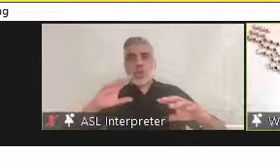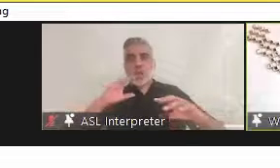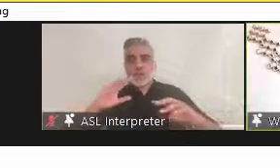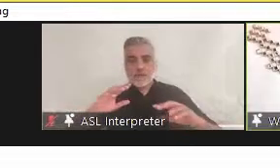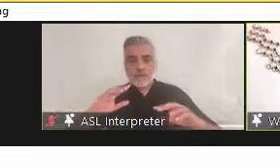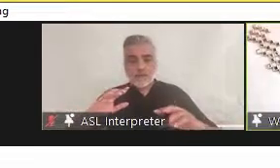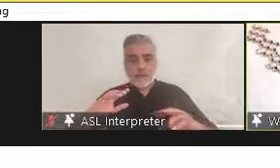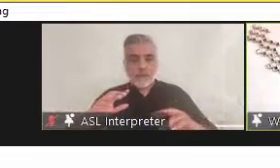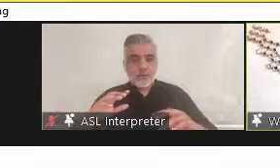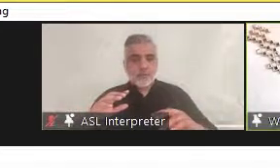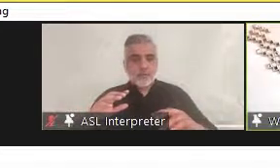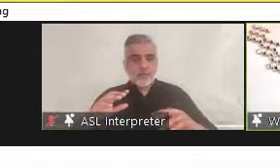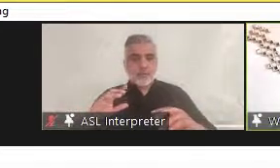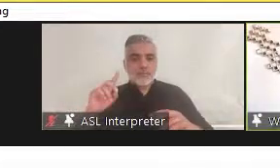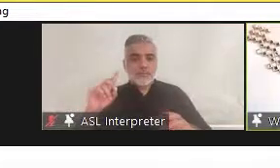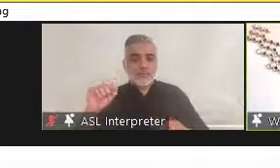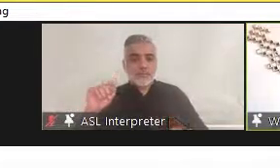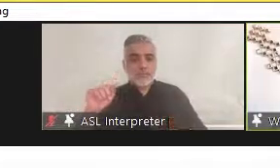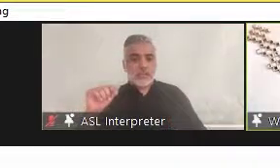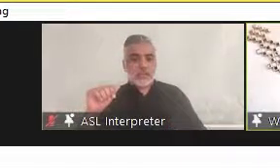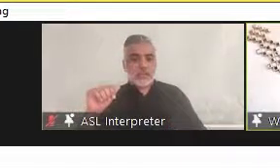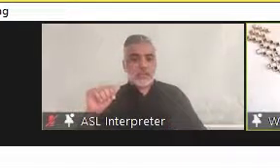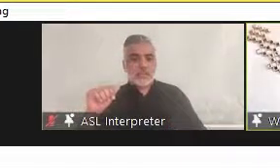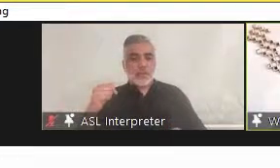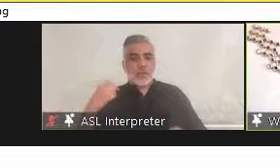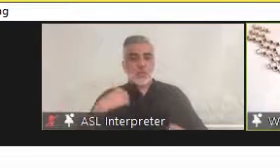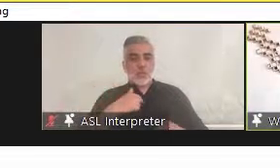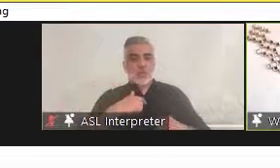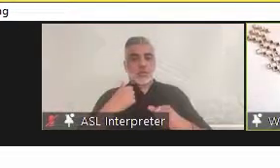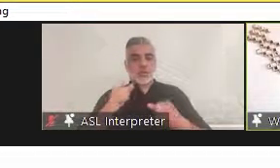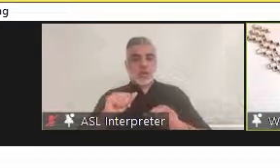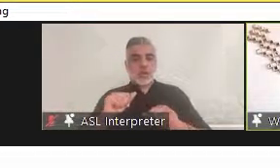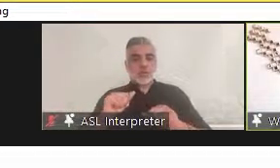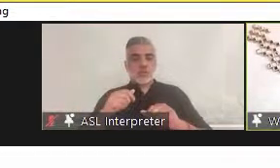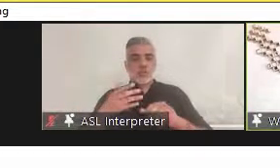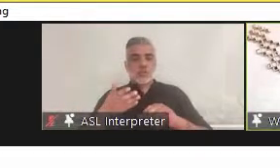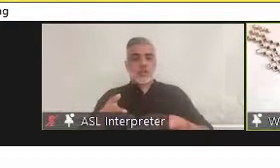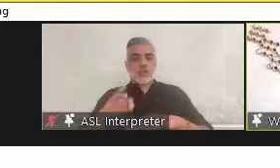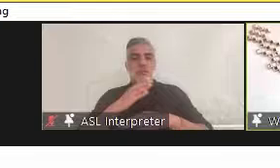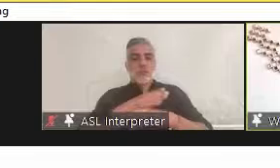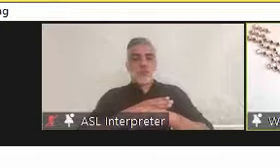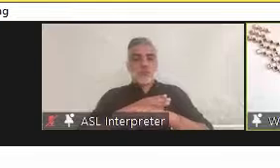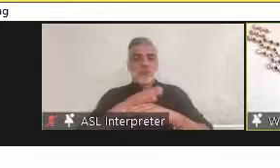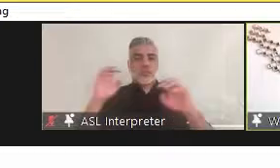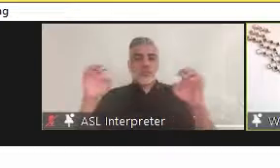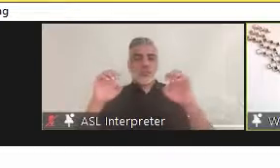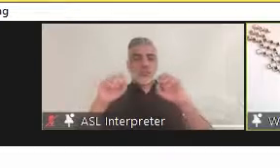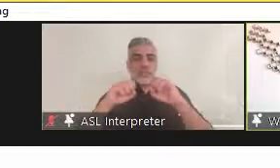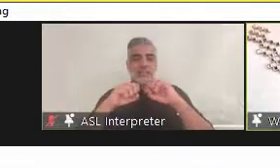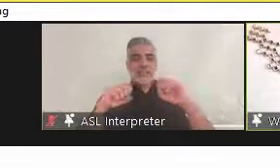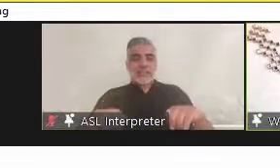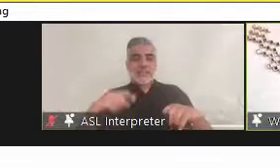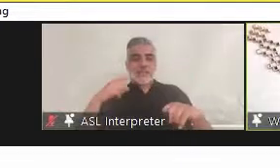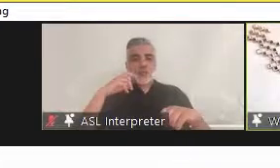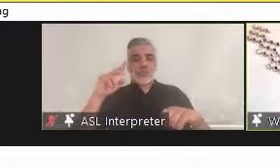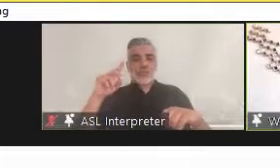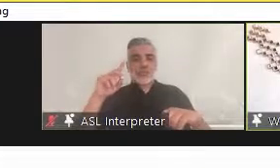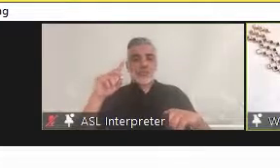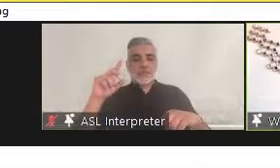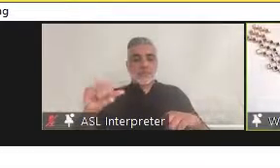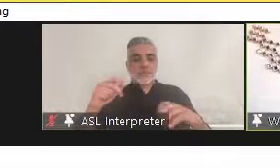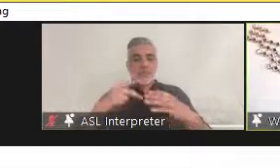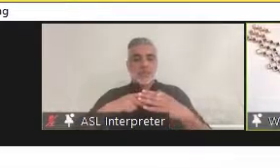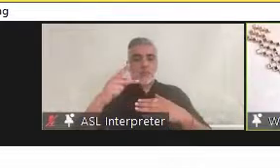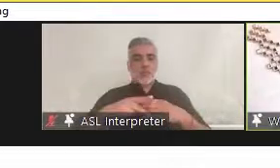evidence-based data. So we're going to improve and strengthen the M&E system for disability programs